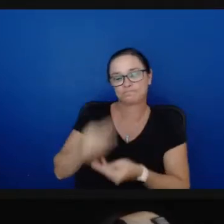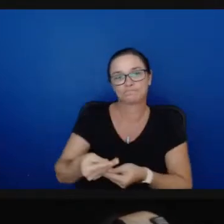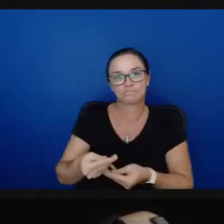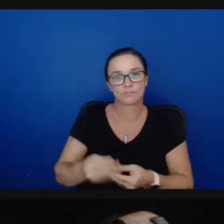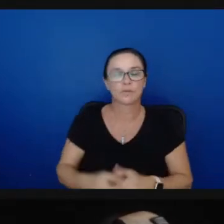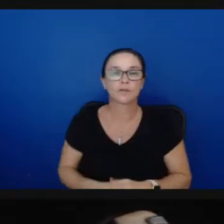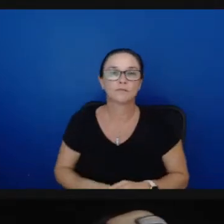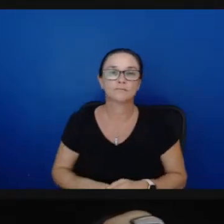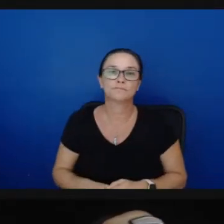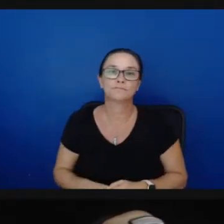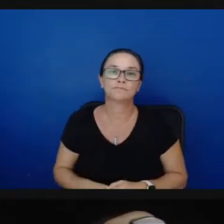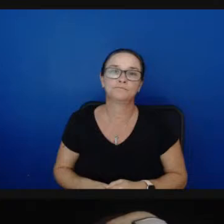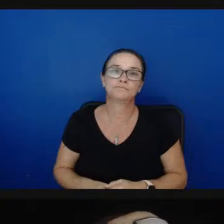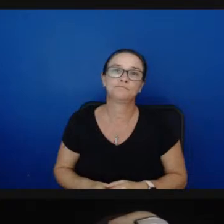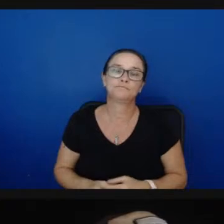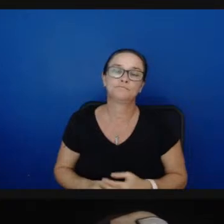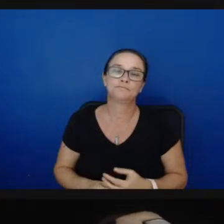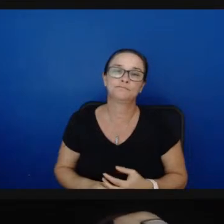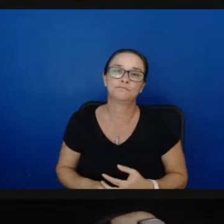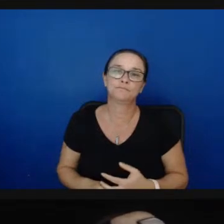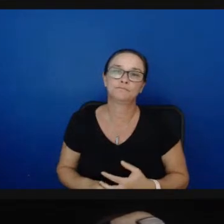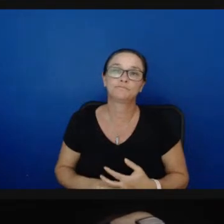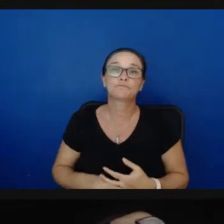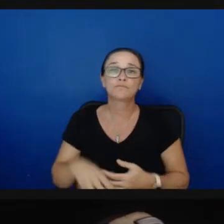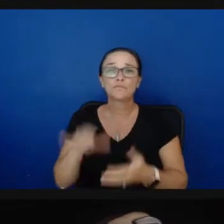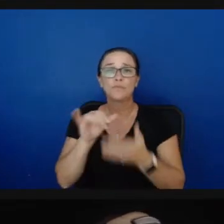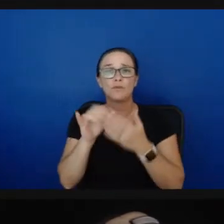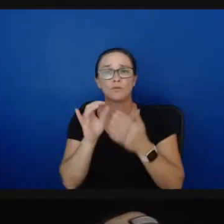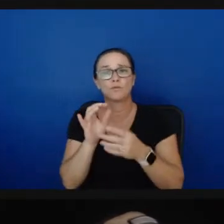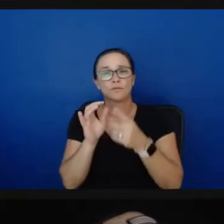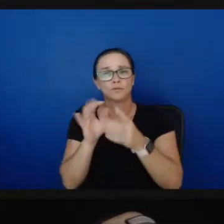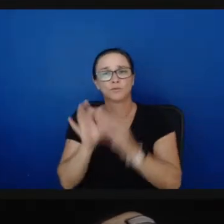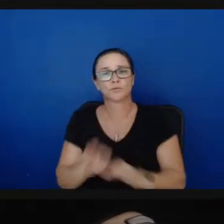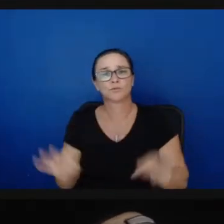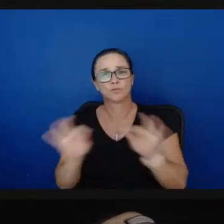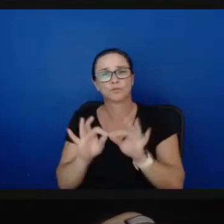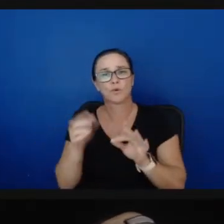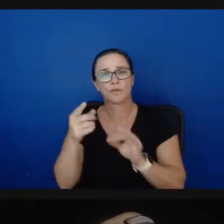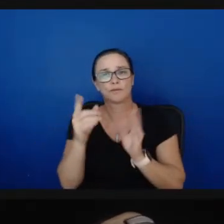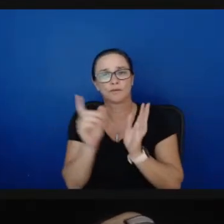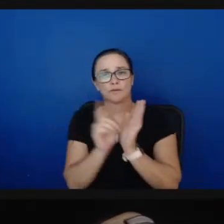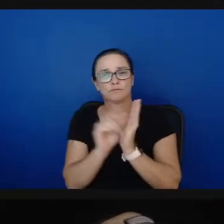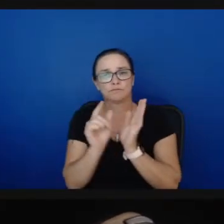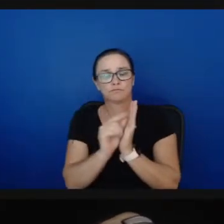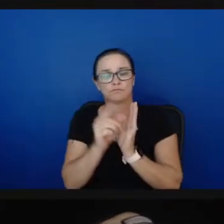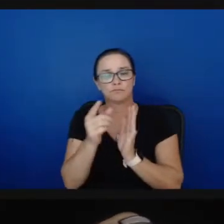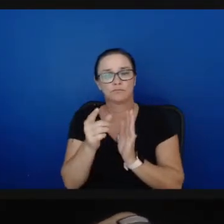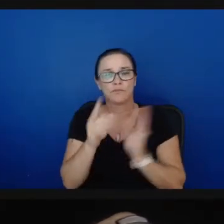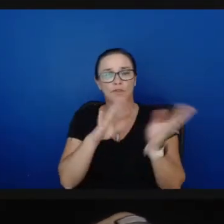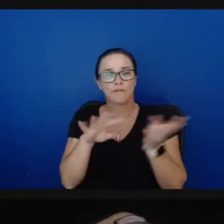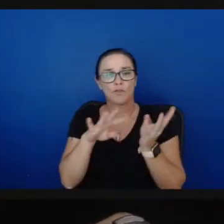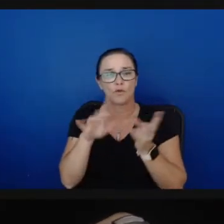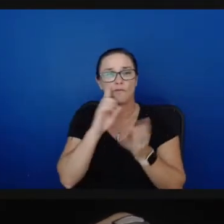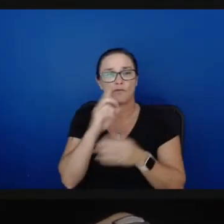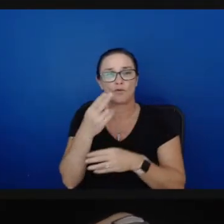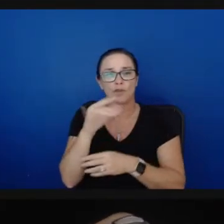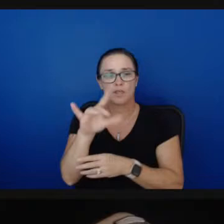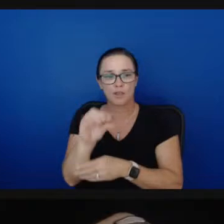So that was really important. This paper, the flow that came to Hilo. We've talked about this before, and